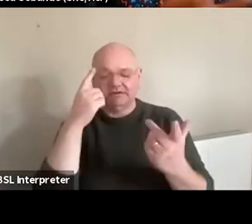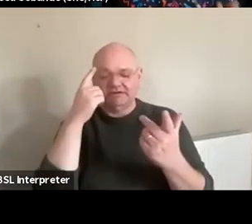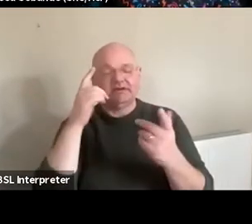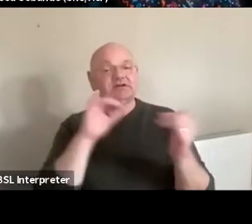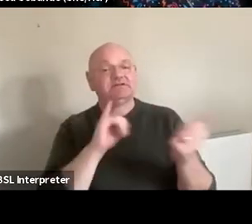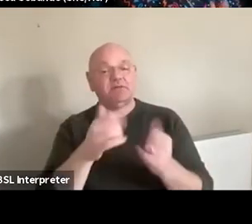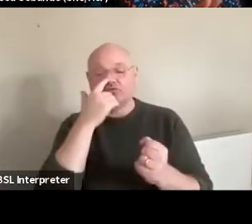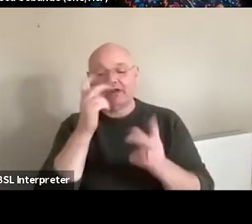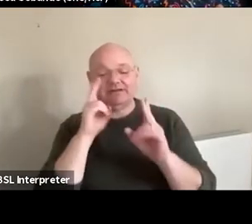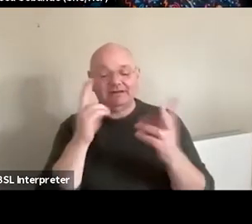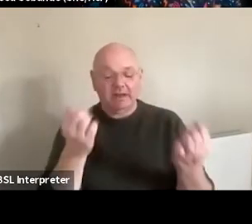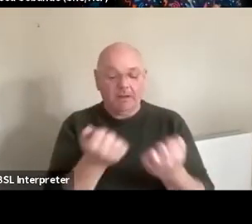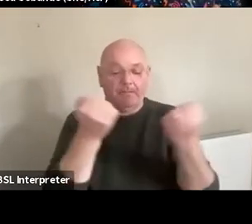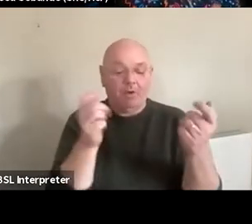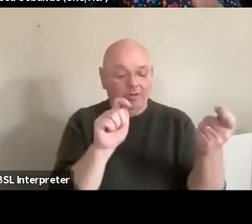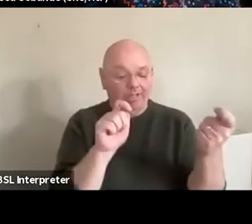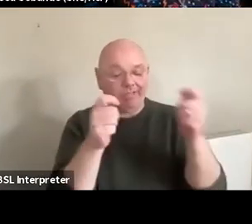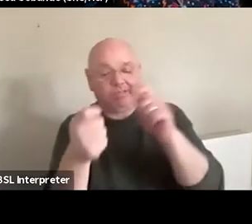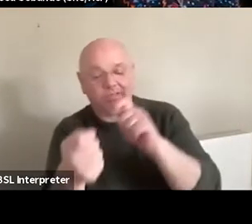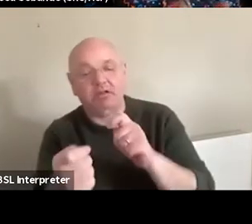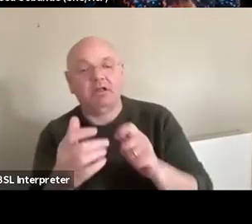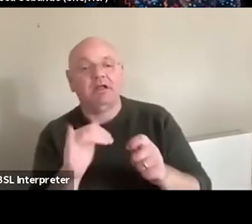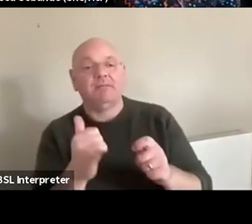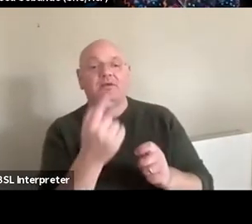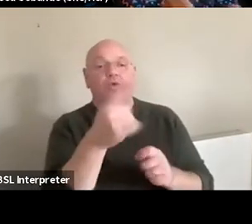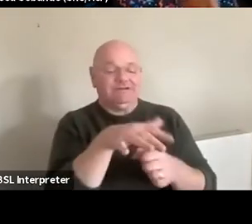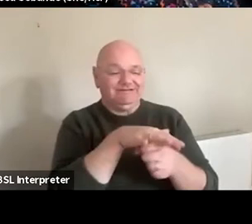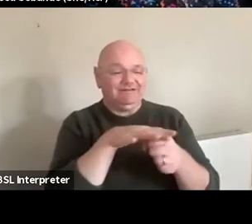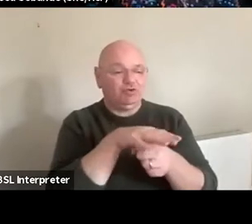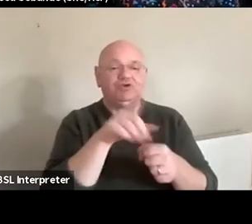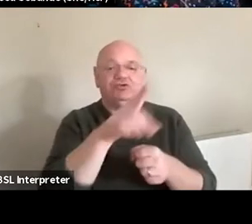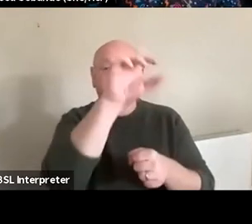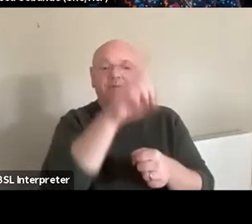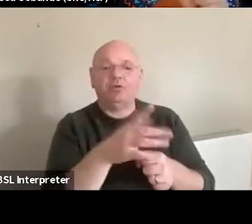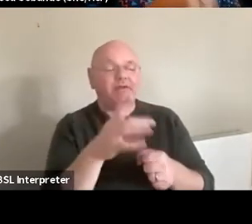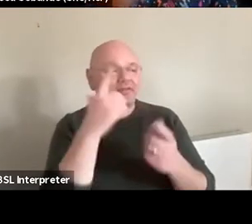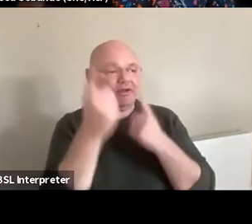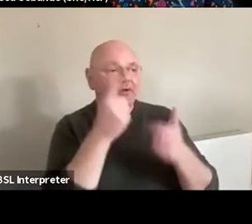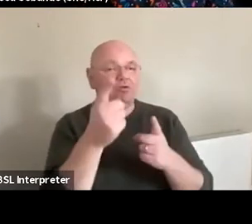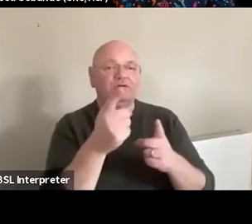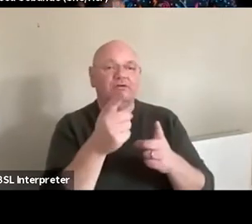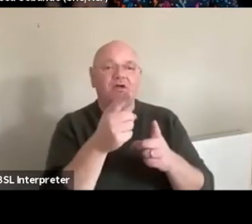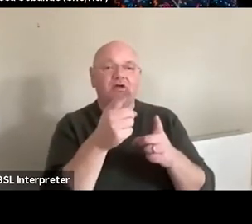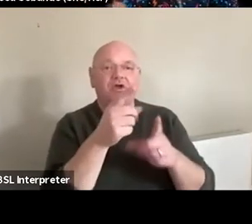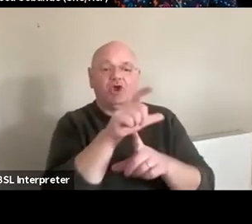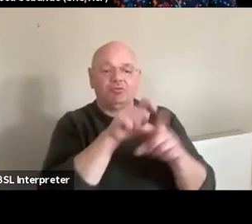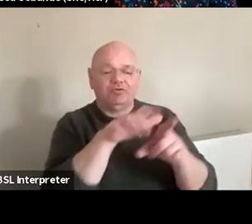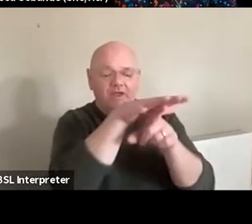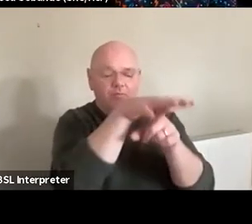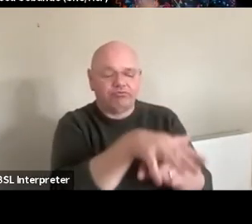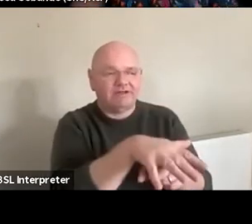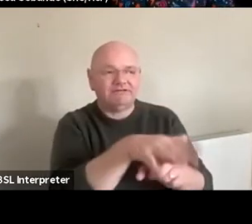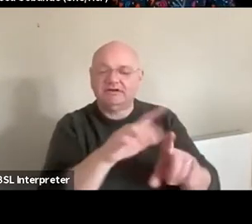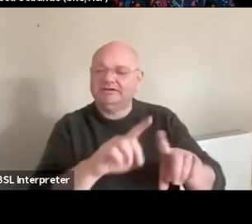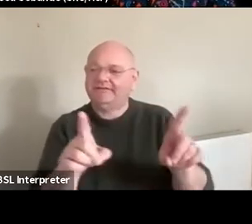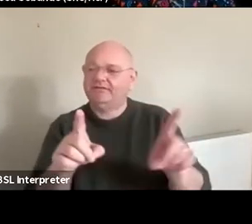you know, in one situation, somebody who is dealing with marginalization, structural oppression, in another situation, they might actually find that they're